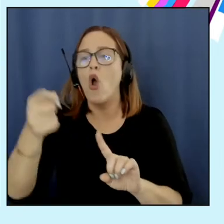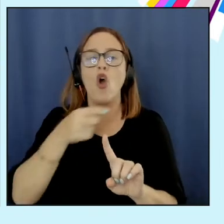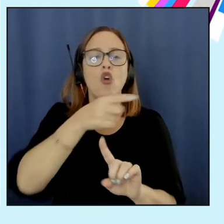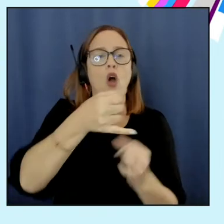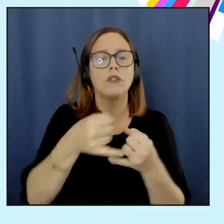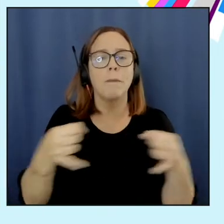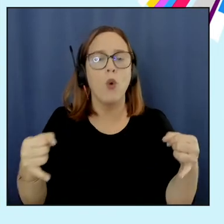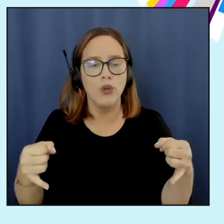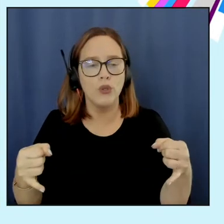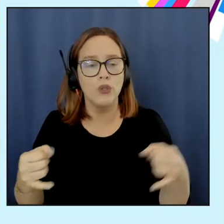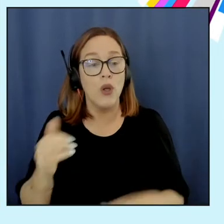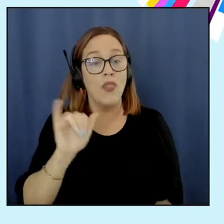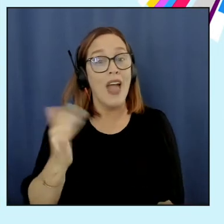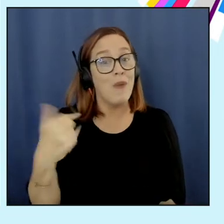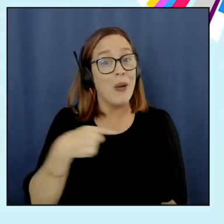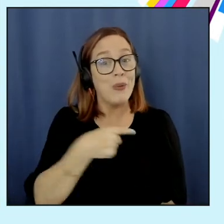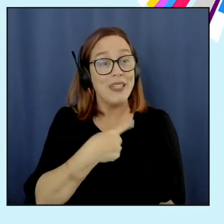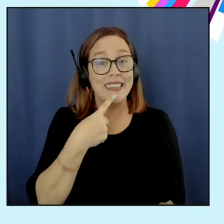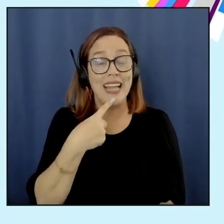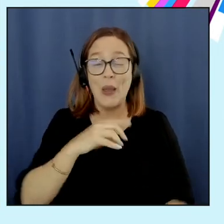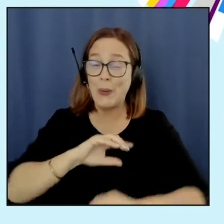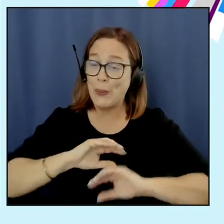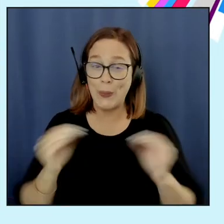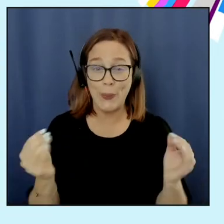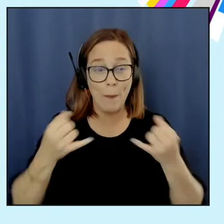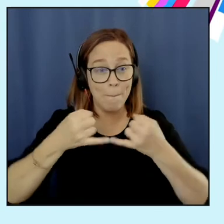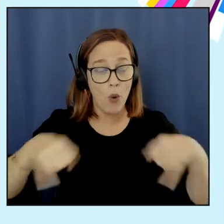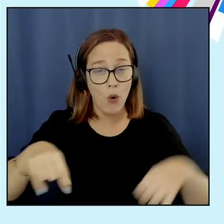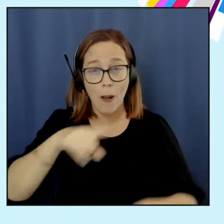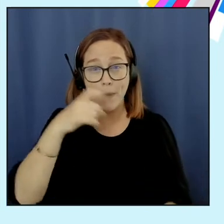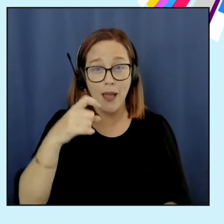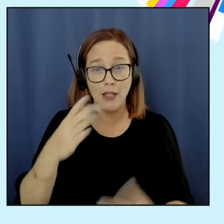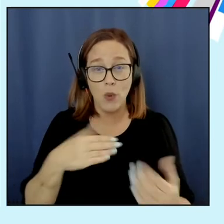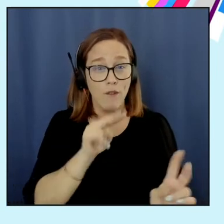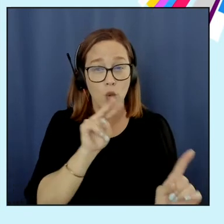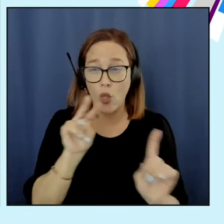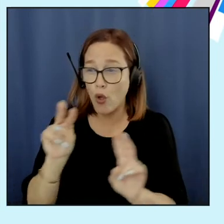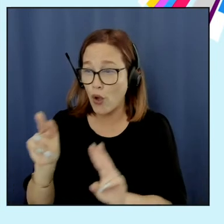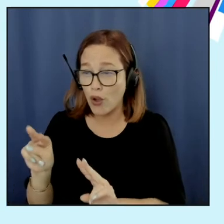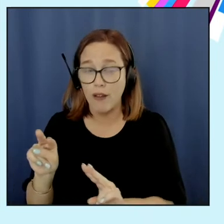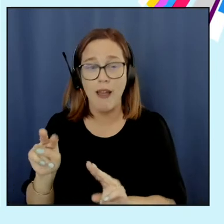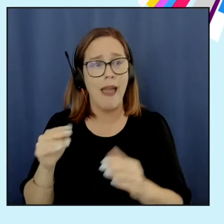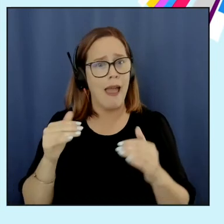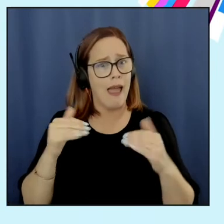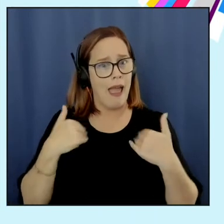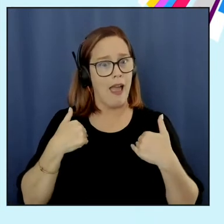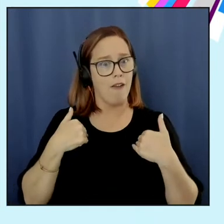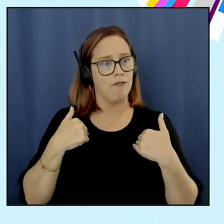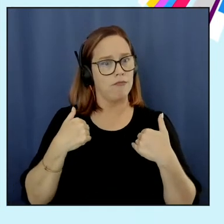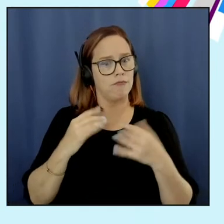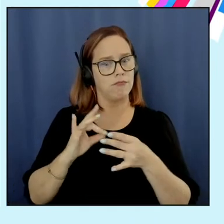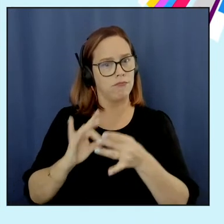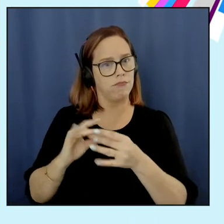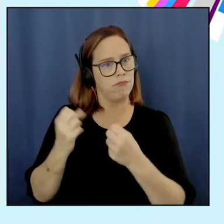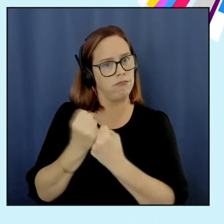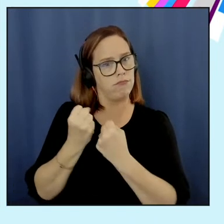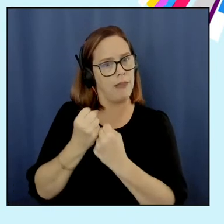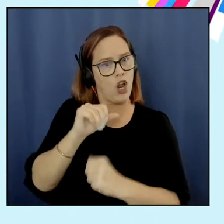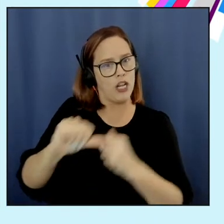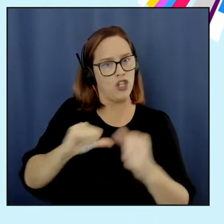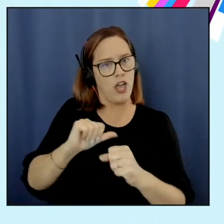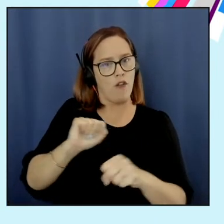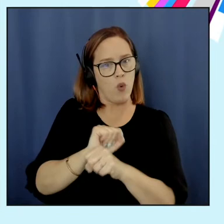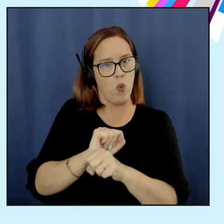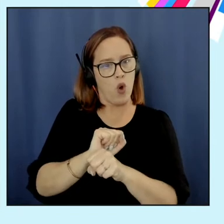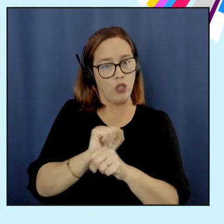theme is Pride Has No Borders. Because wherever you look around us, we can build on each other. And if we work together across communities, we can make